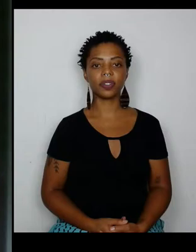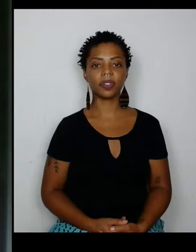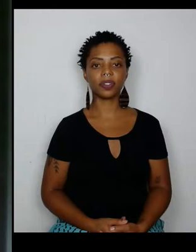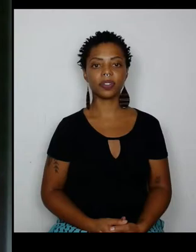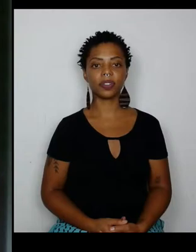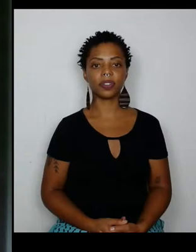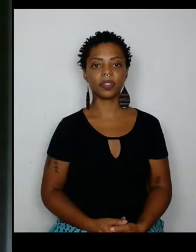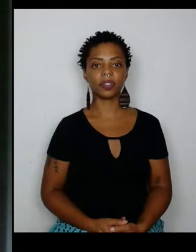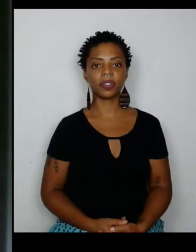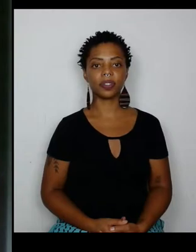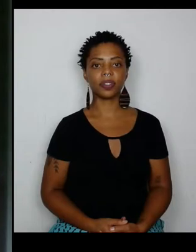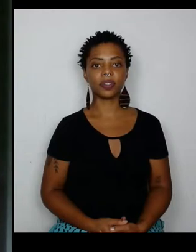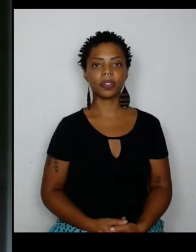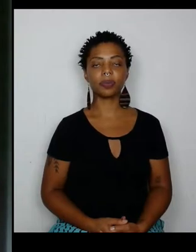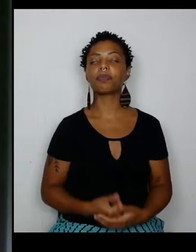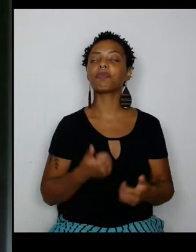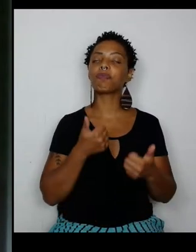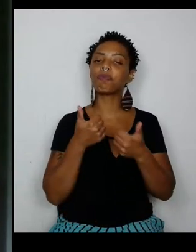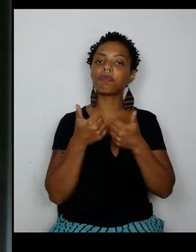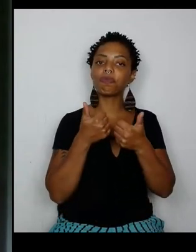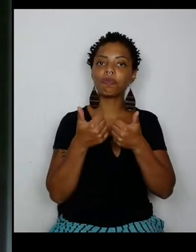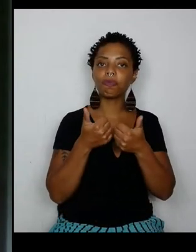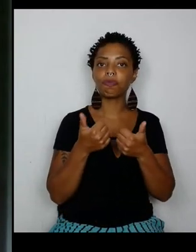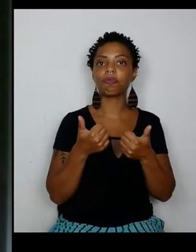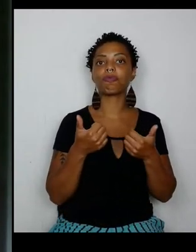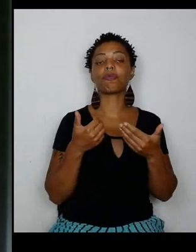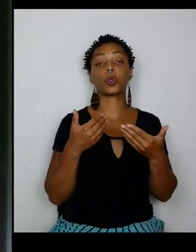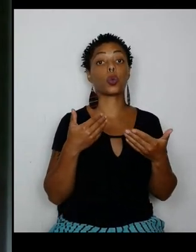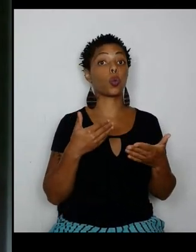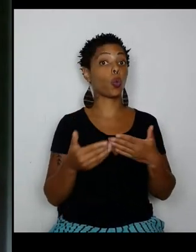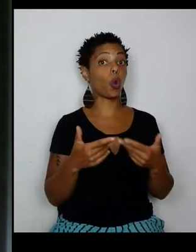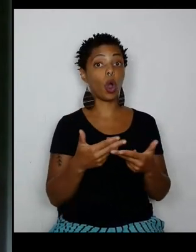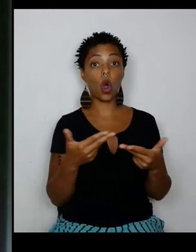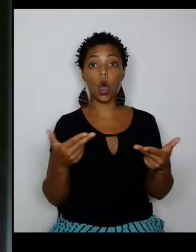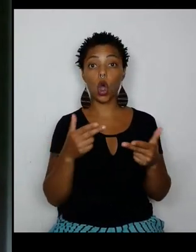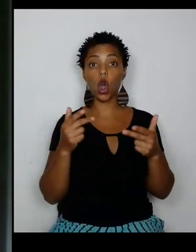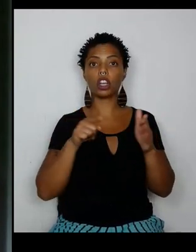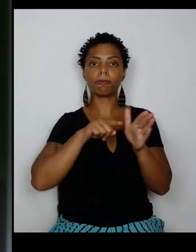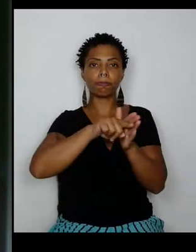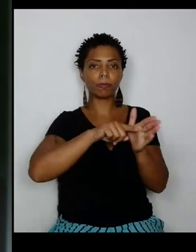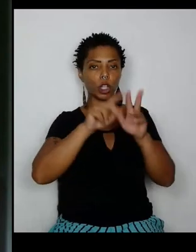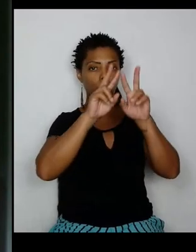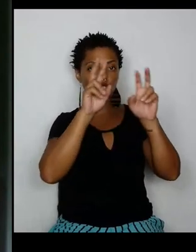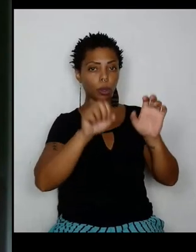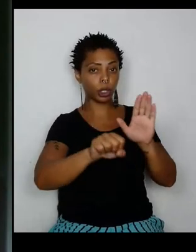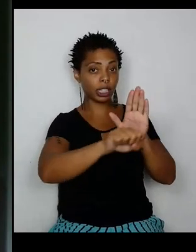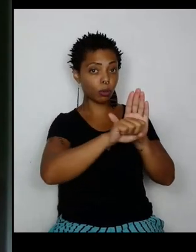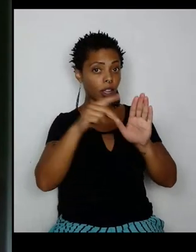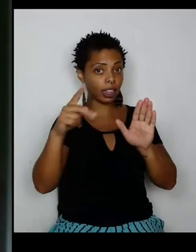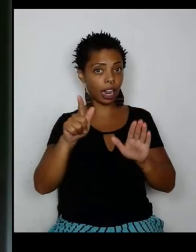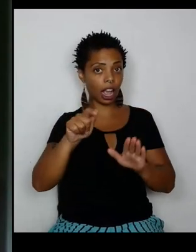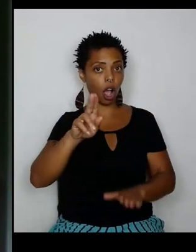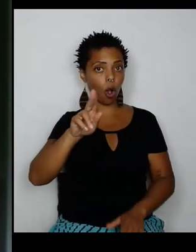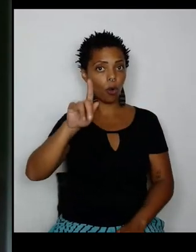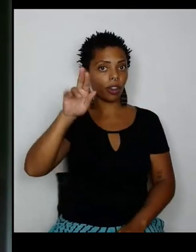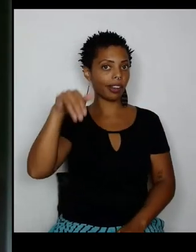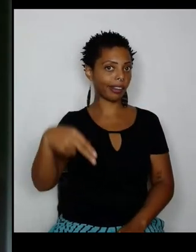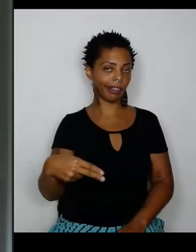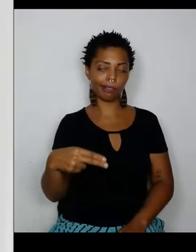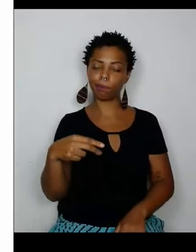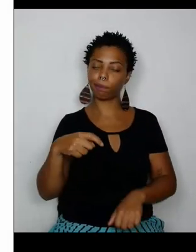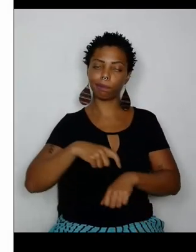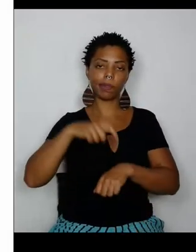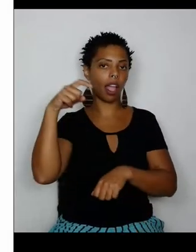inevitably leads to self-portraiture his chosen arena for developing a personal visual vocabulary i focus on five